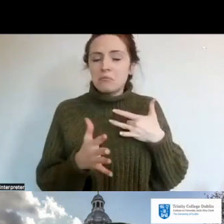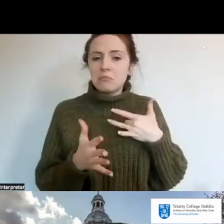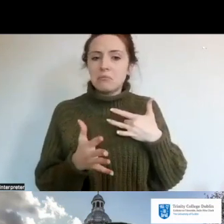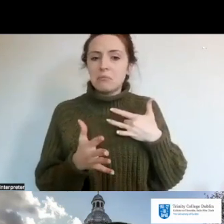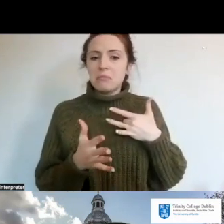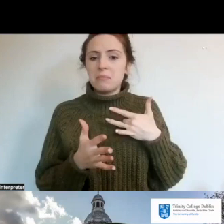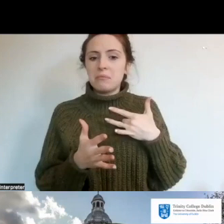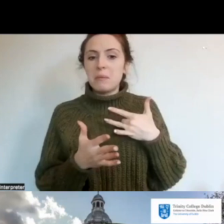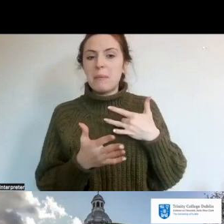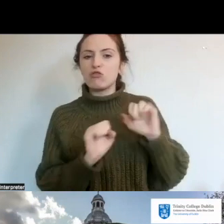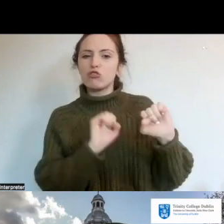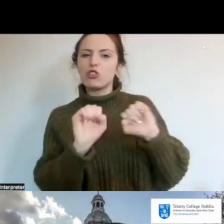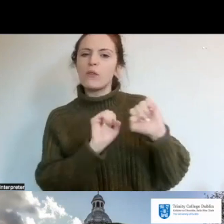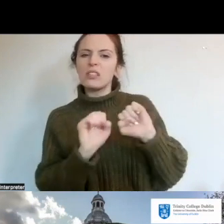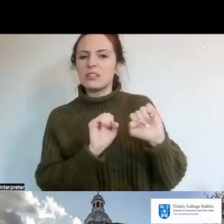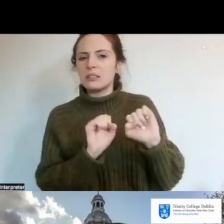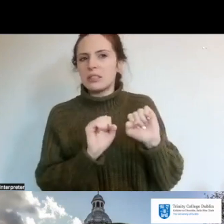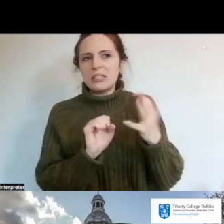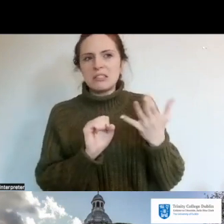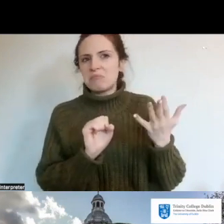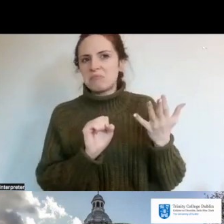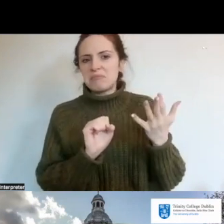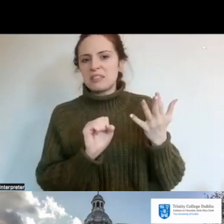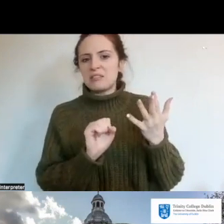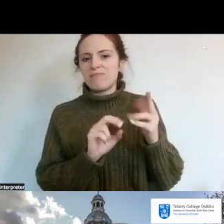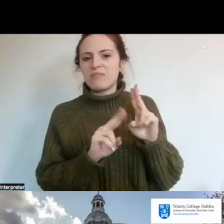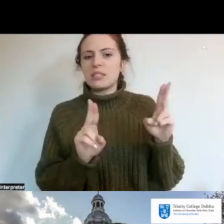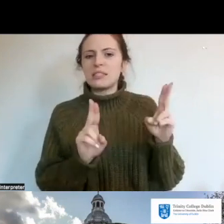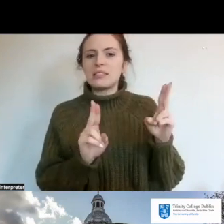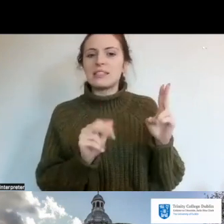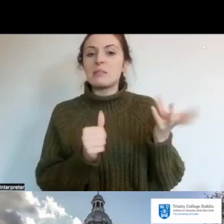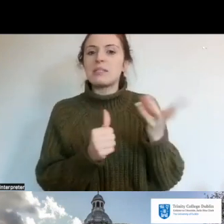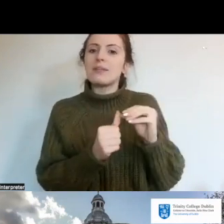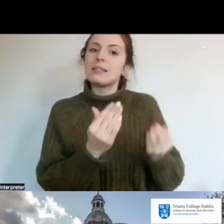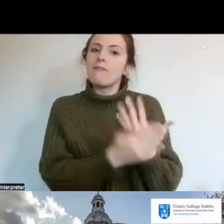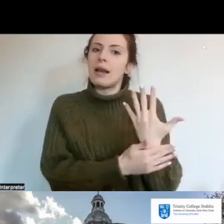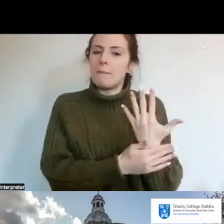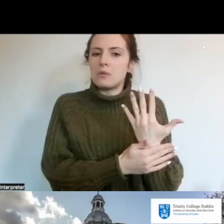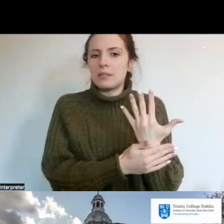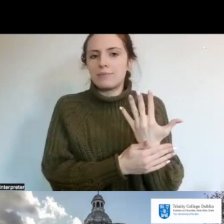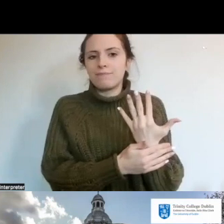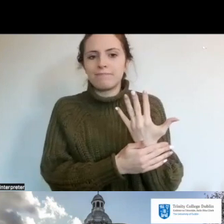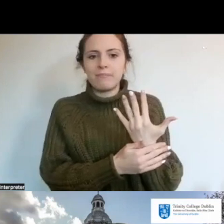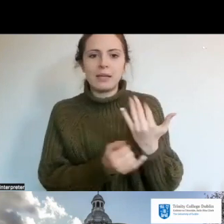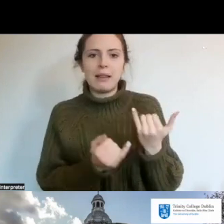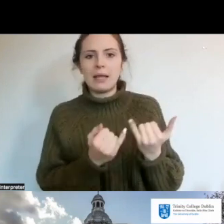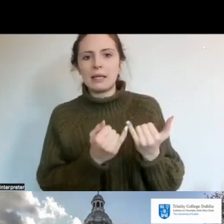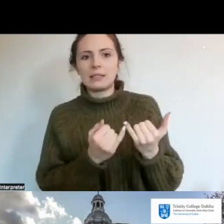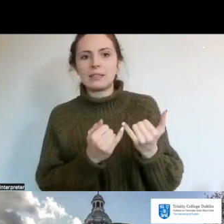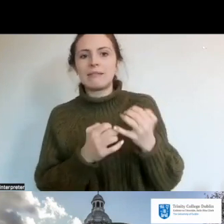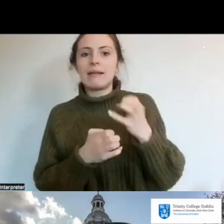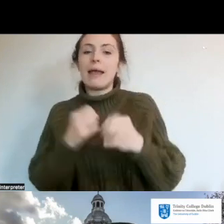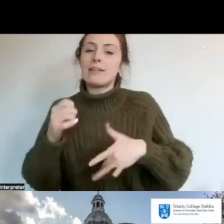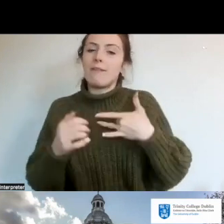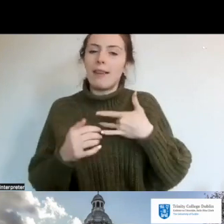service they received wasn't specifically developed around, for example, palliative care, dementia